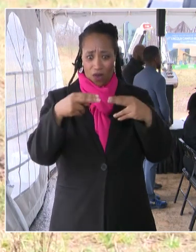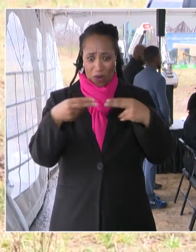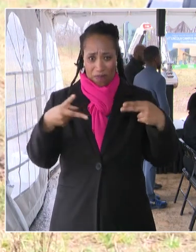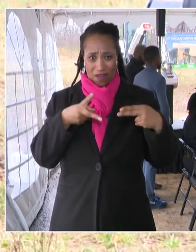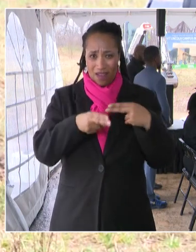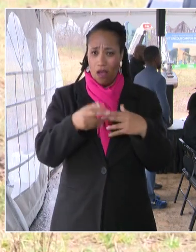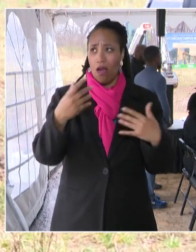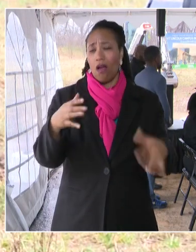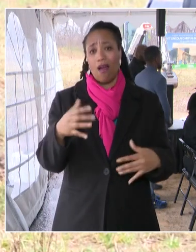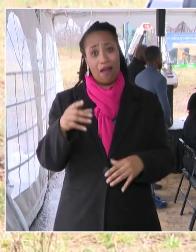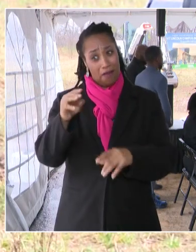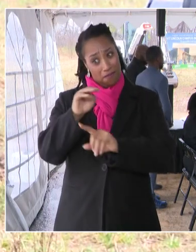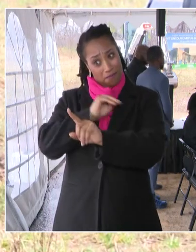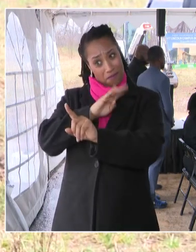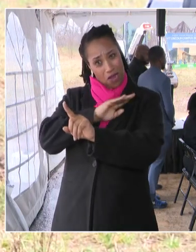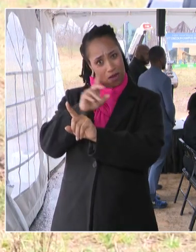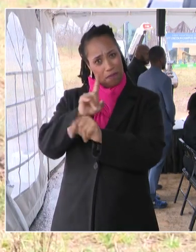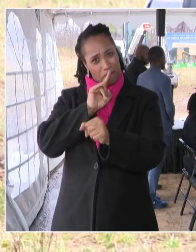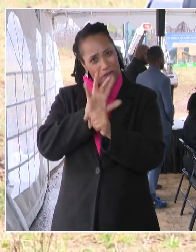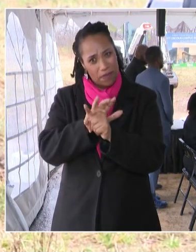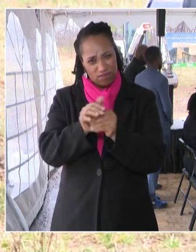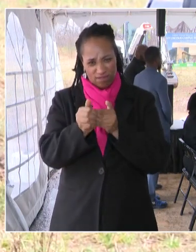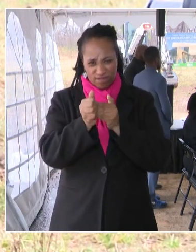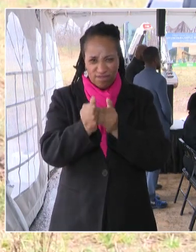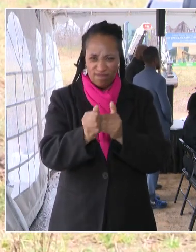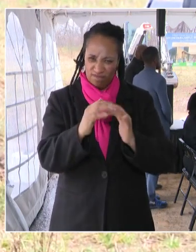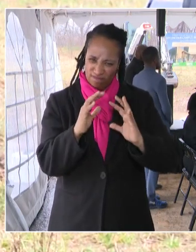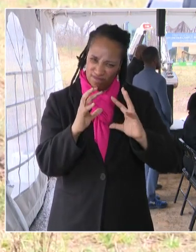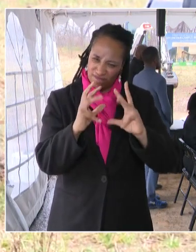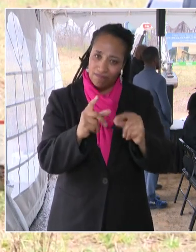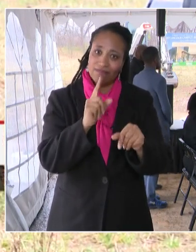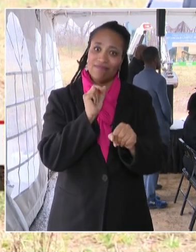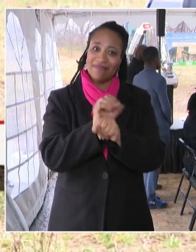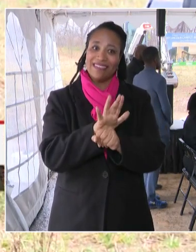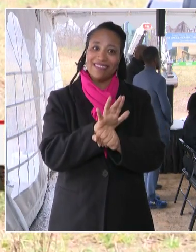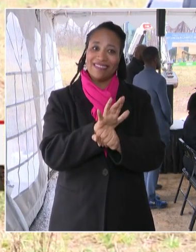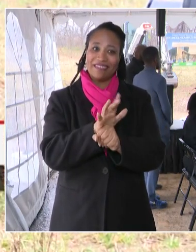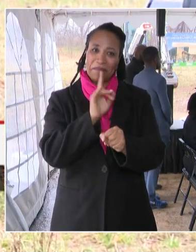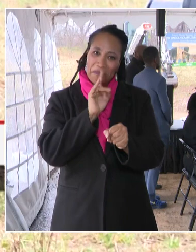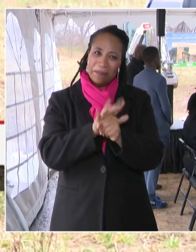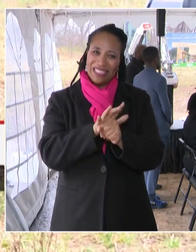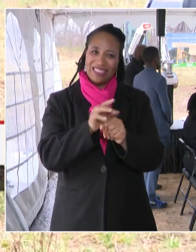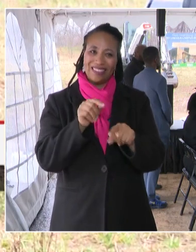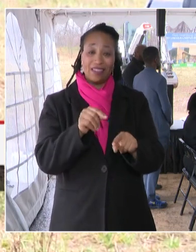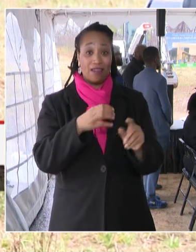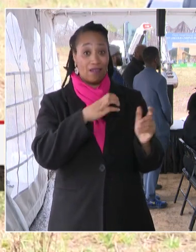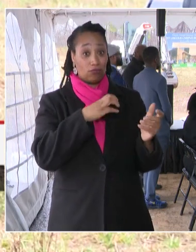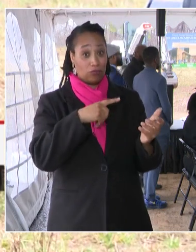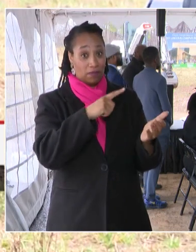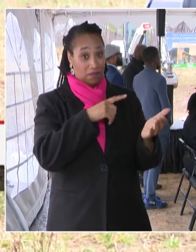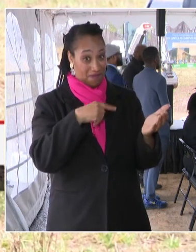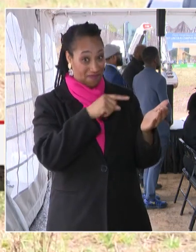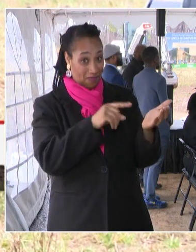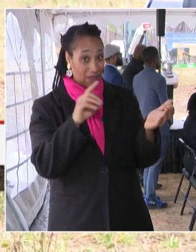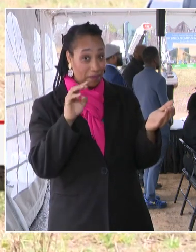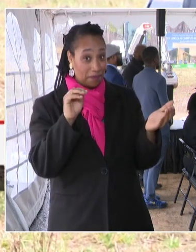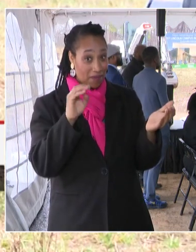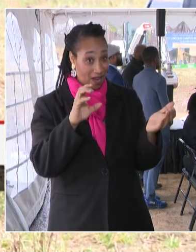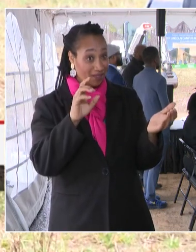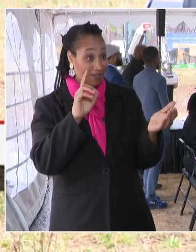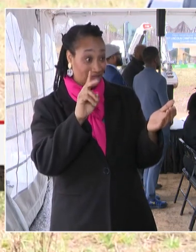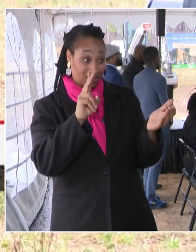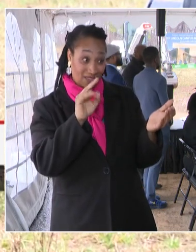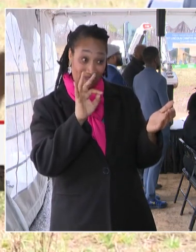my predecessor, Kenyon McDuffie, for his leadership. There were many years of advocacy that preceded me that brought us here